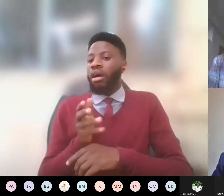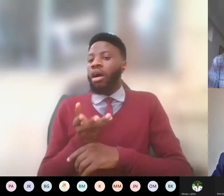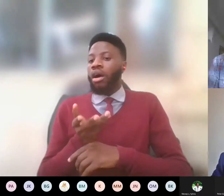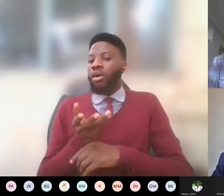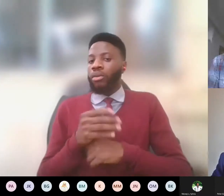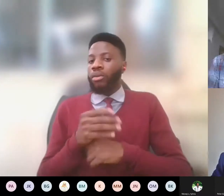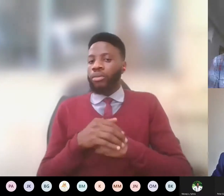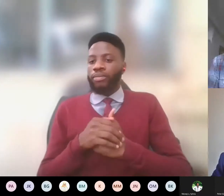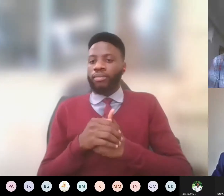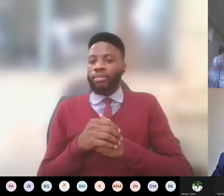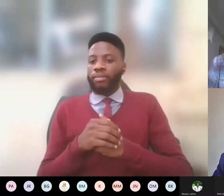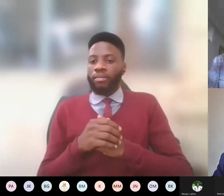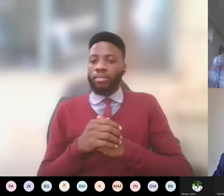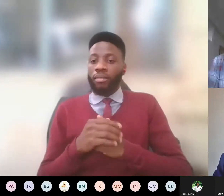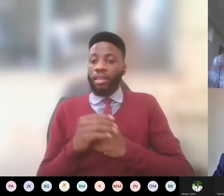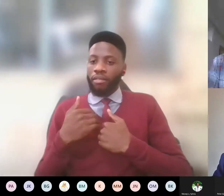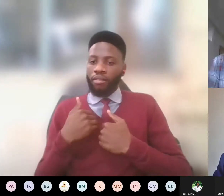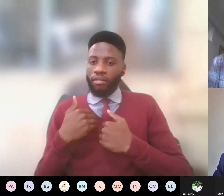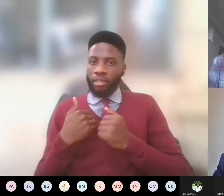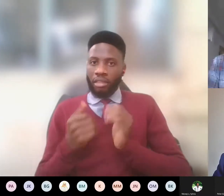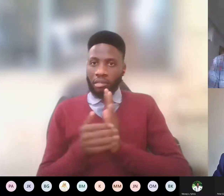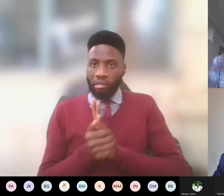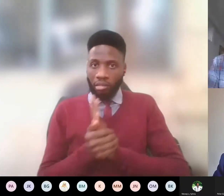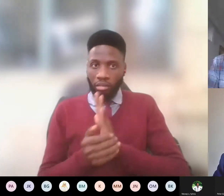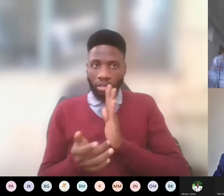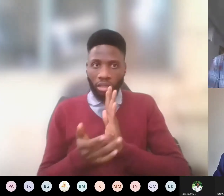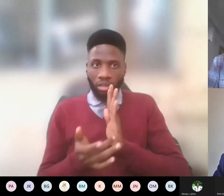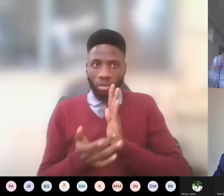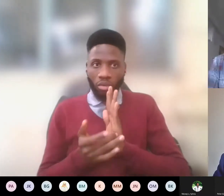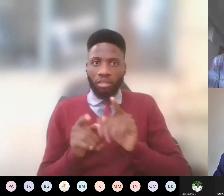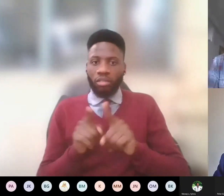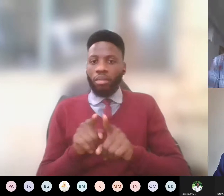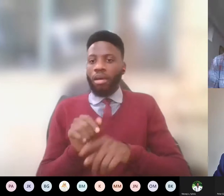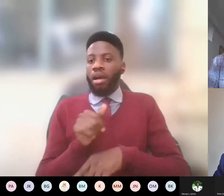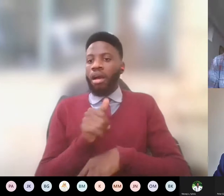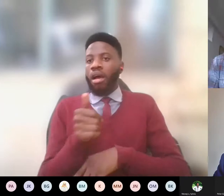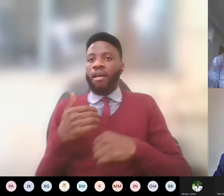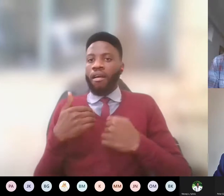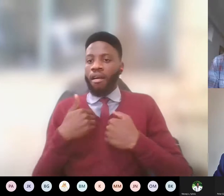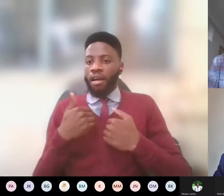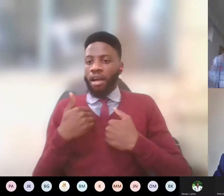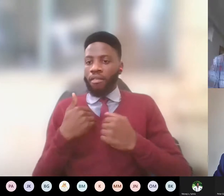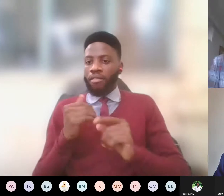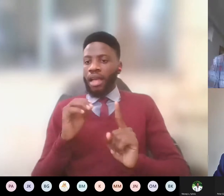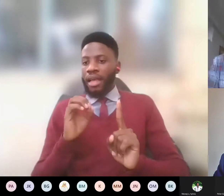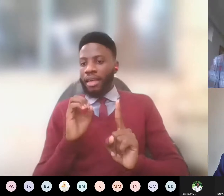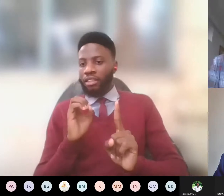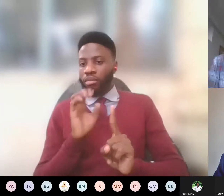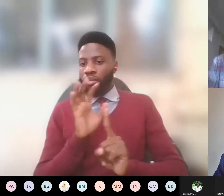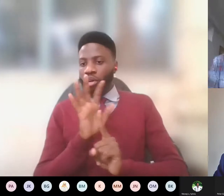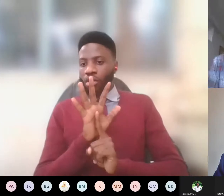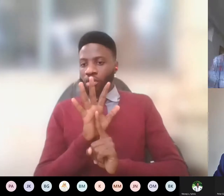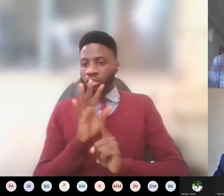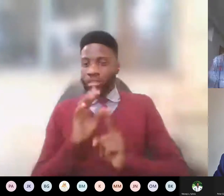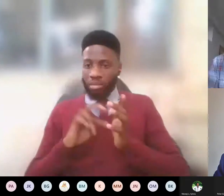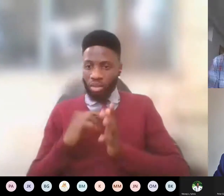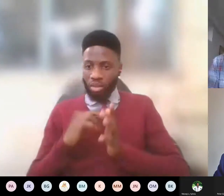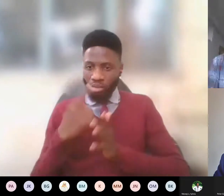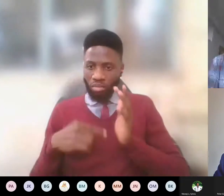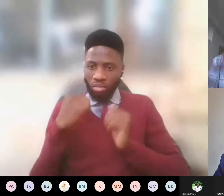apart from the technical skills, there is the exposure. So this is now exposing the students